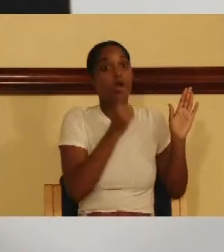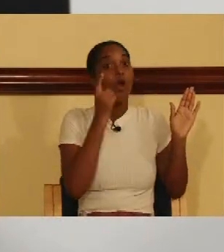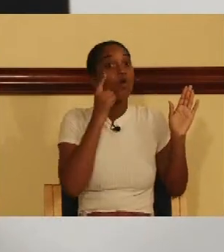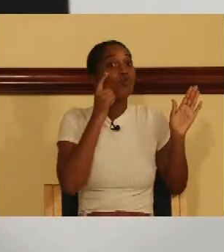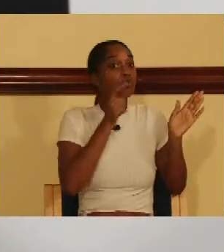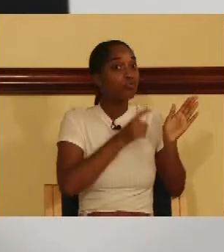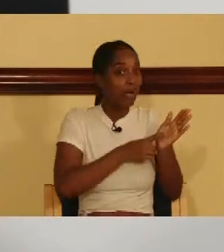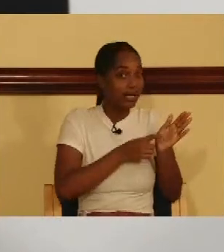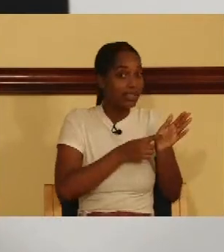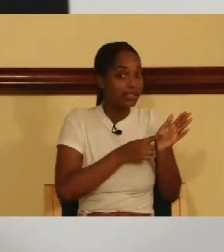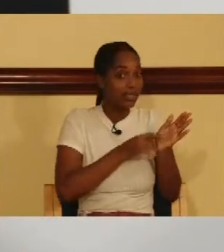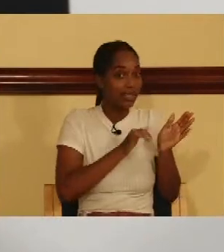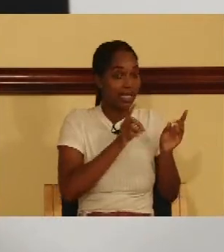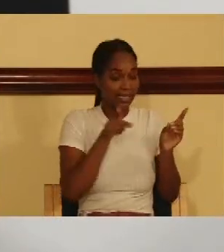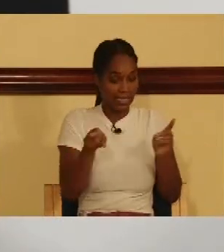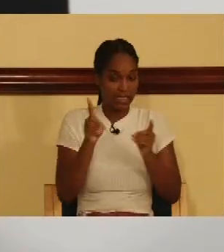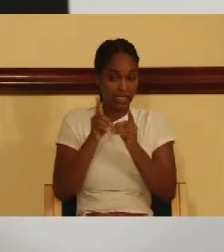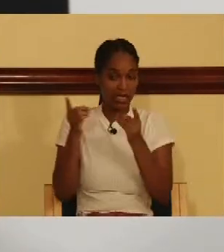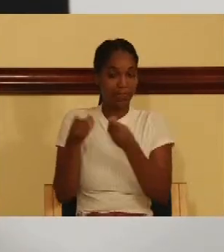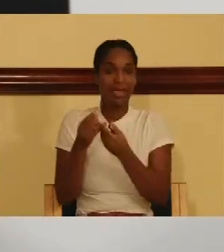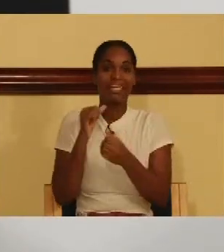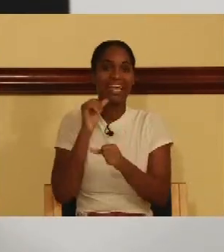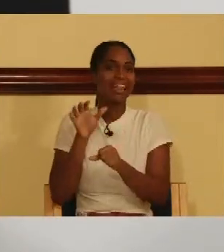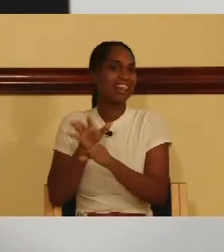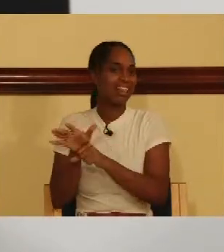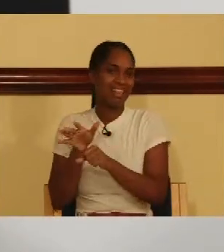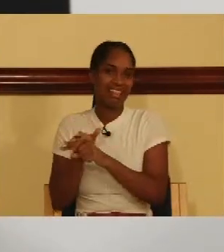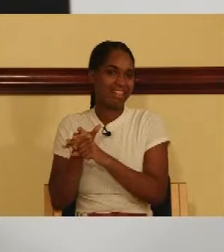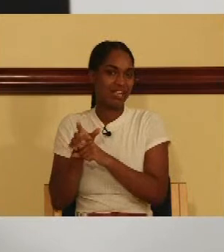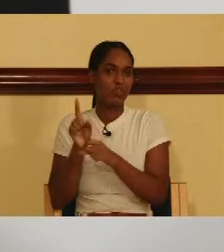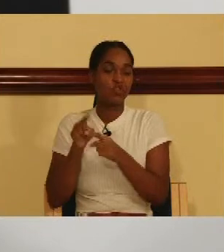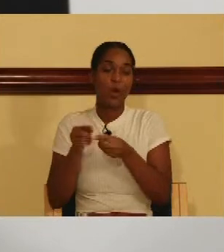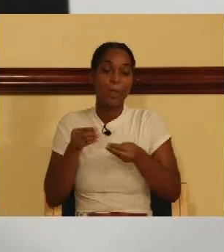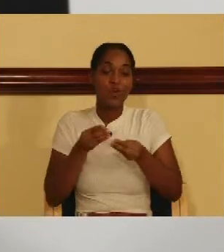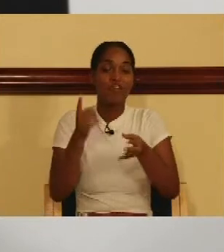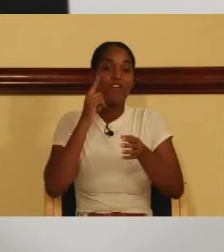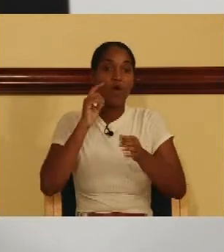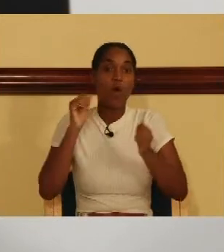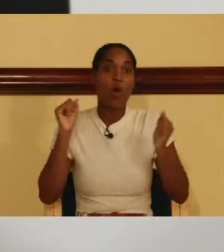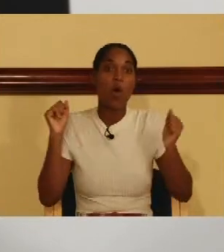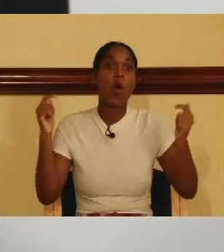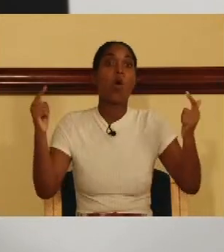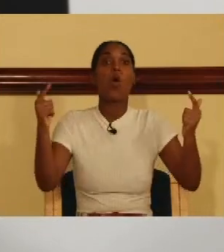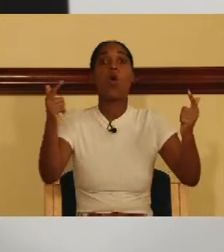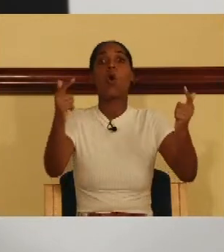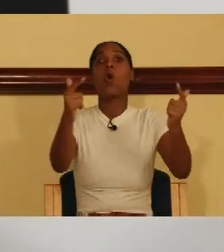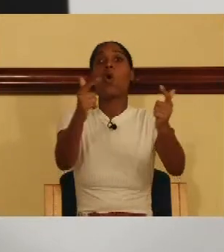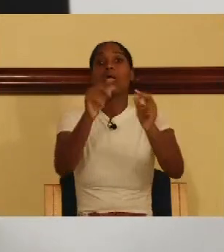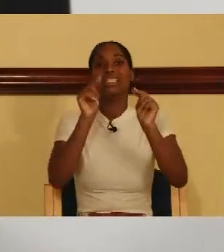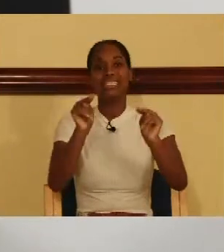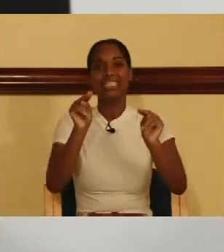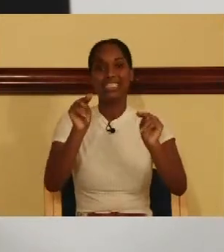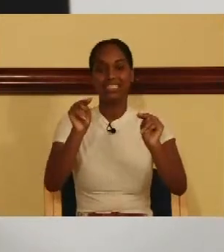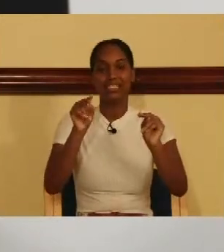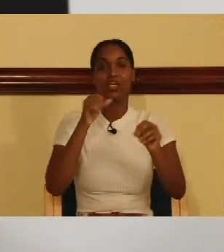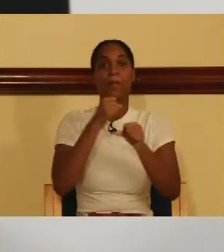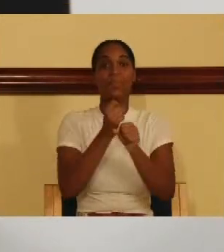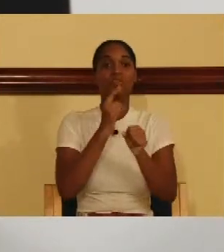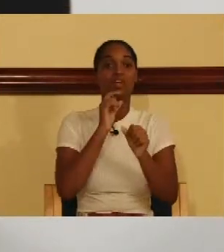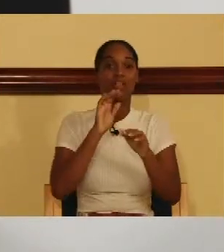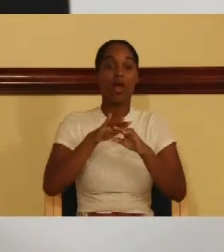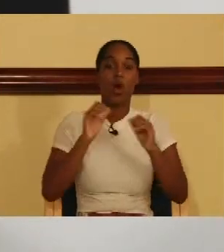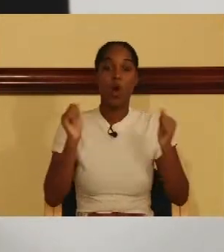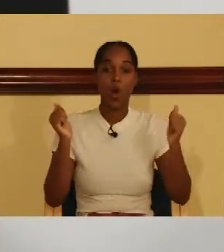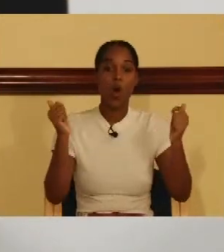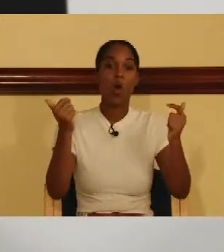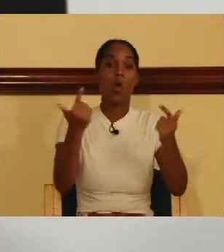the current department would not be sufficient to provide for all the needs and to ensure that the tenets of the Act